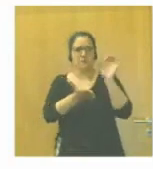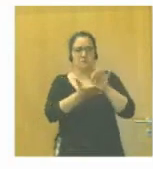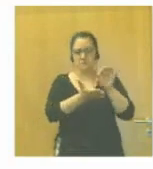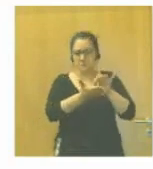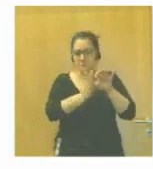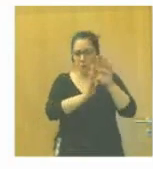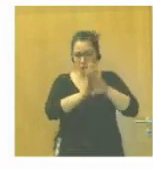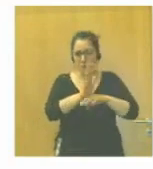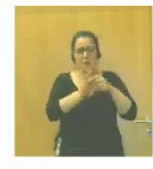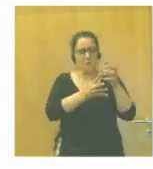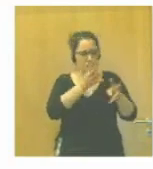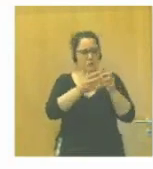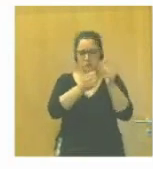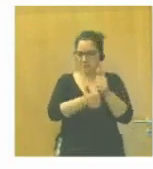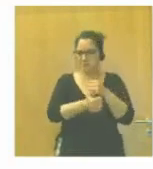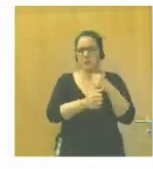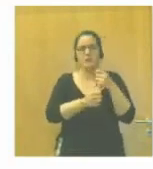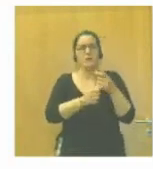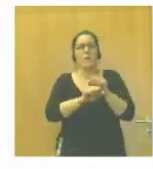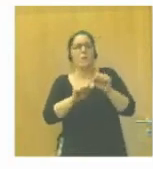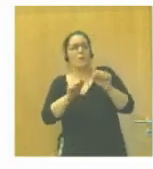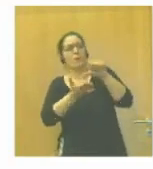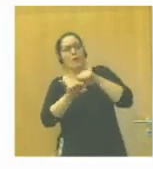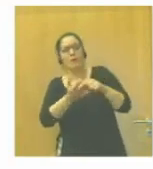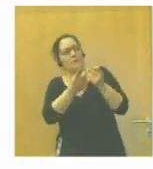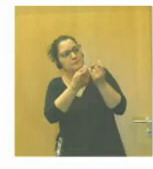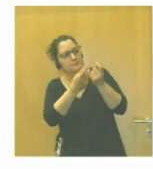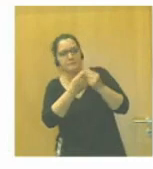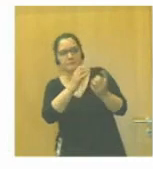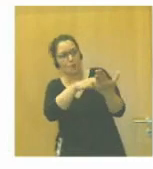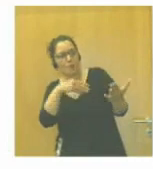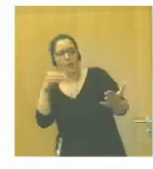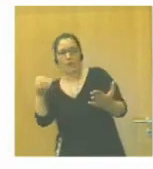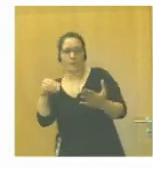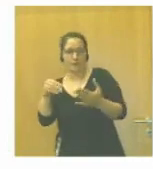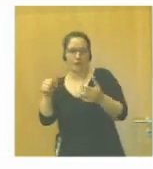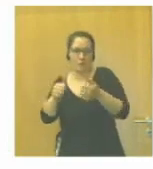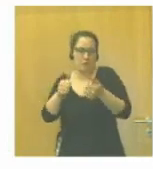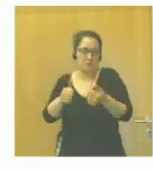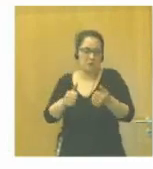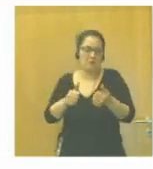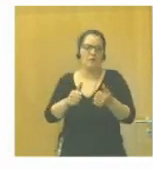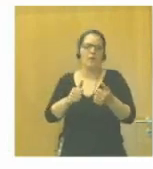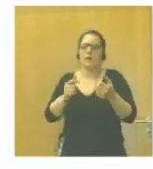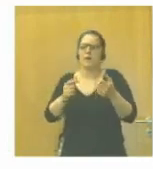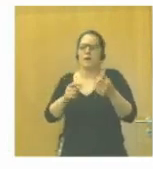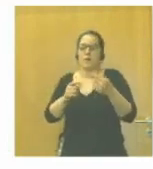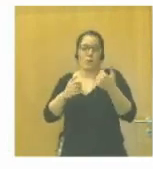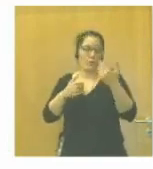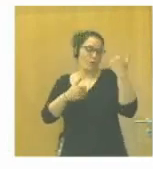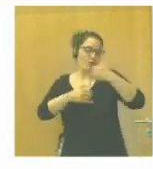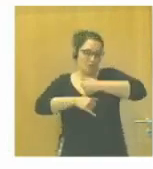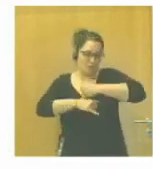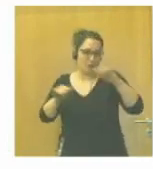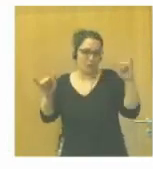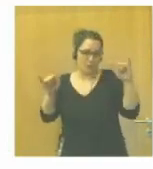could take. At that time, many countries still had not developed a national strategy. I think Uruguay's developed their national strategy, it sounds like, in